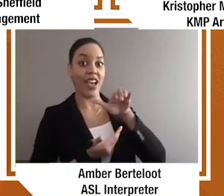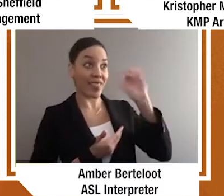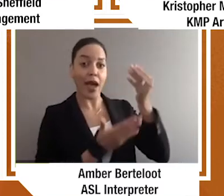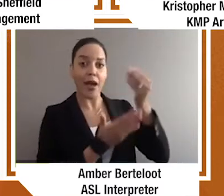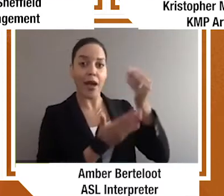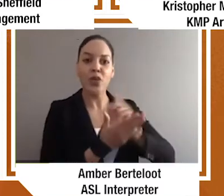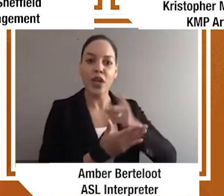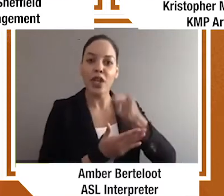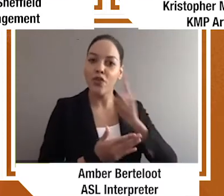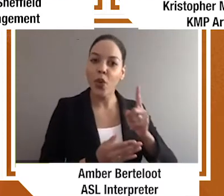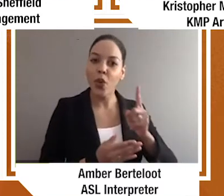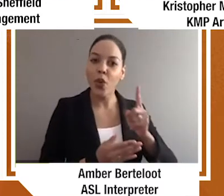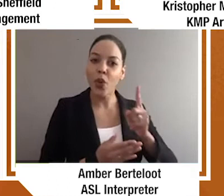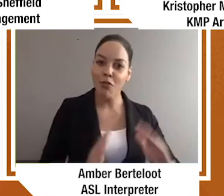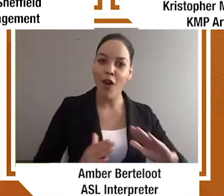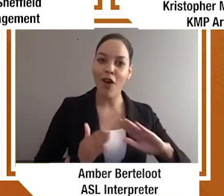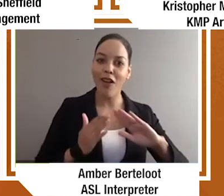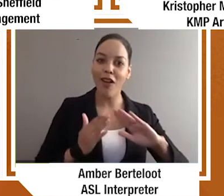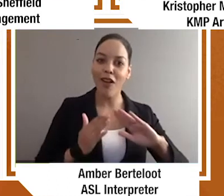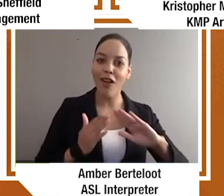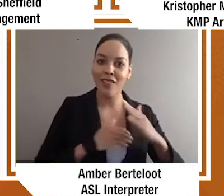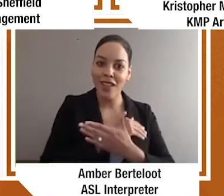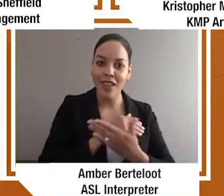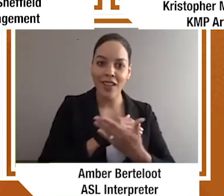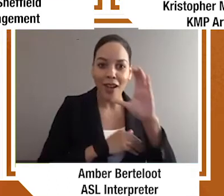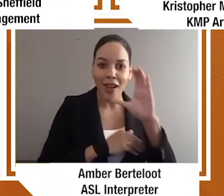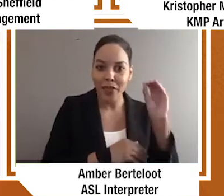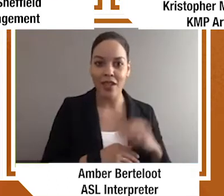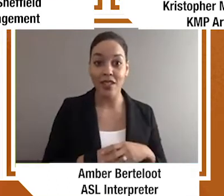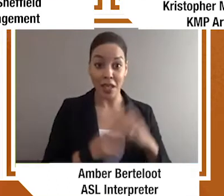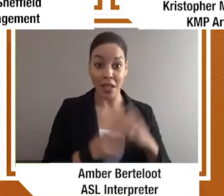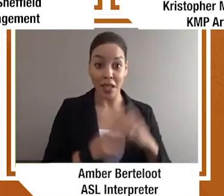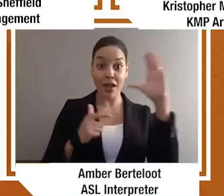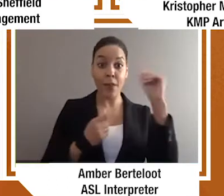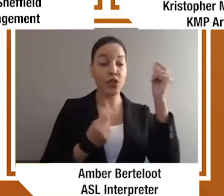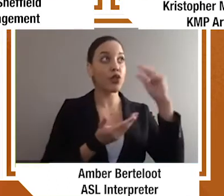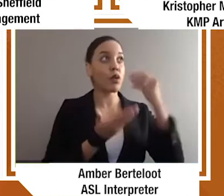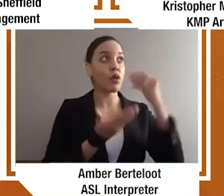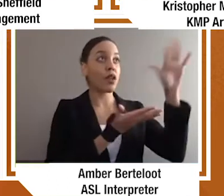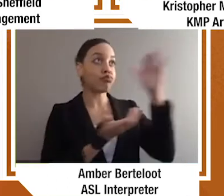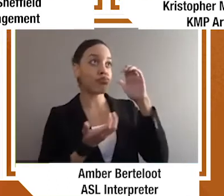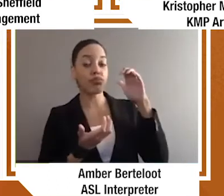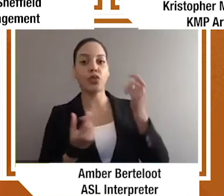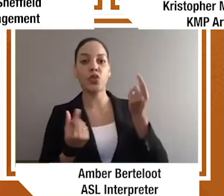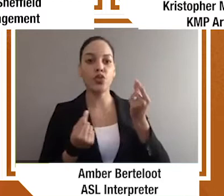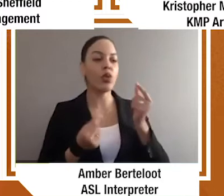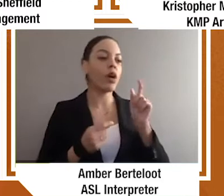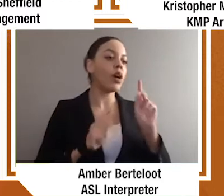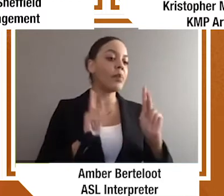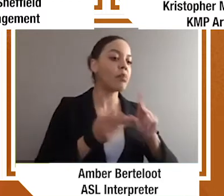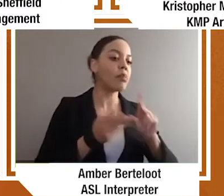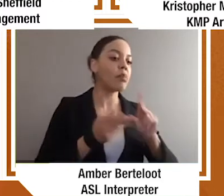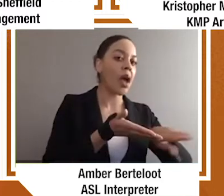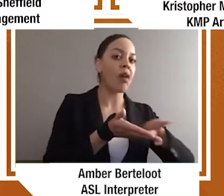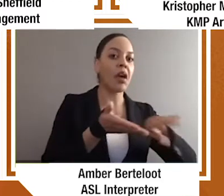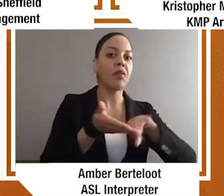and really not doing anything with it, laying off people left and right and keeping the money and not doing anything. You